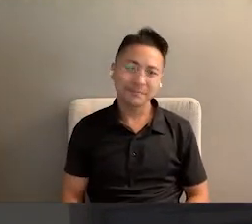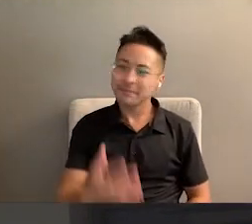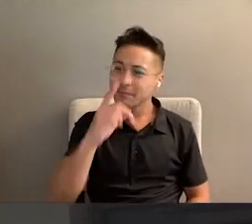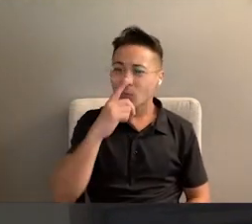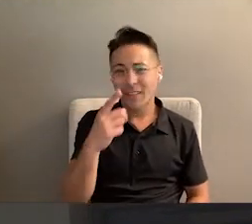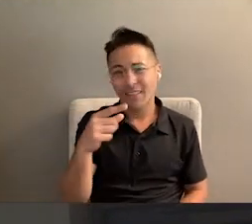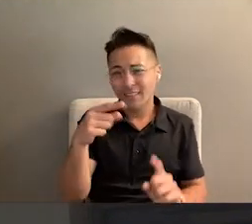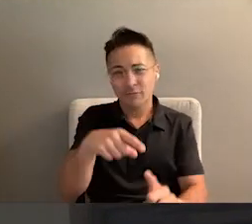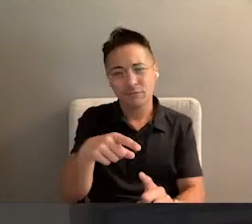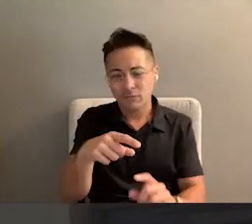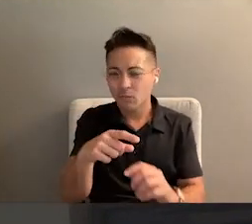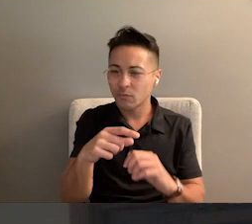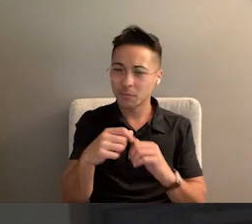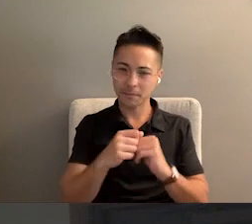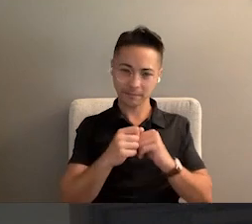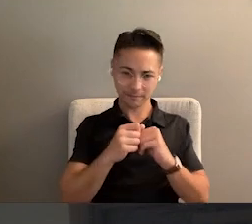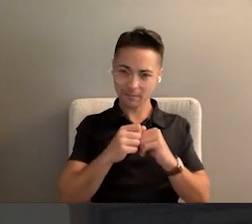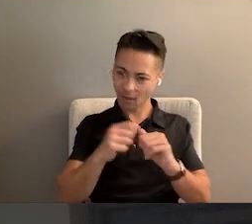right?